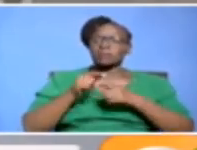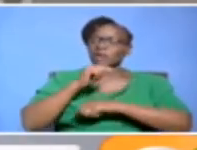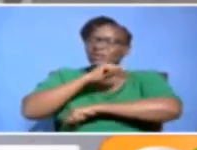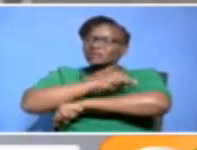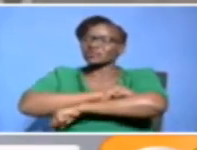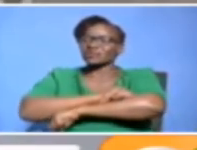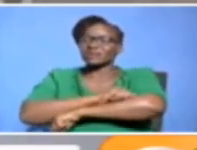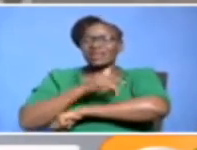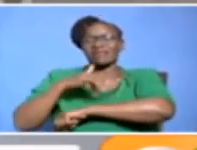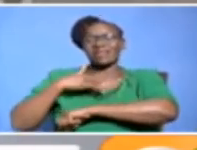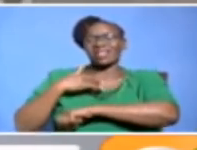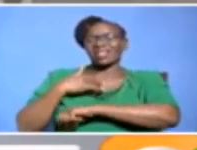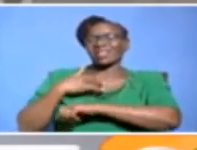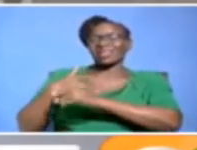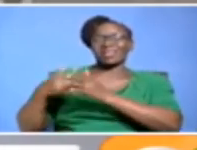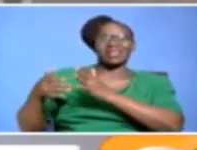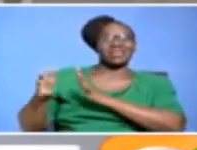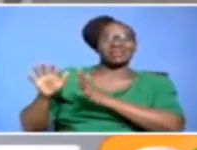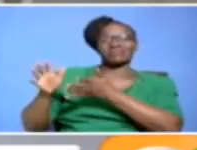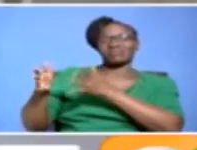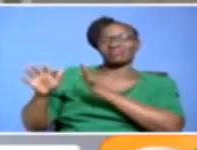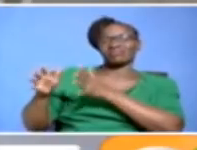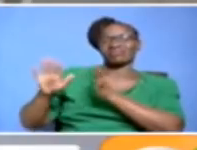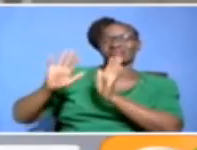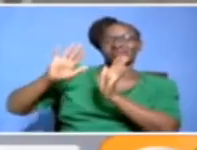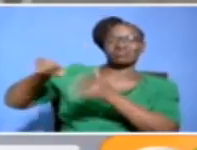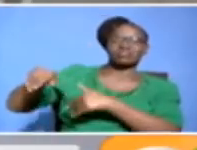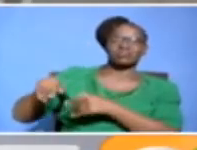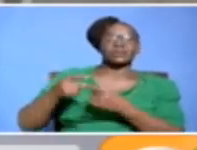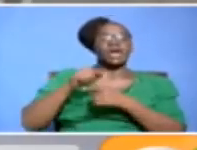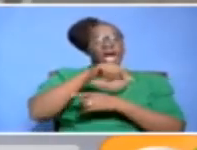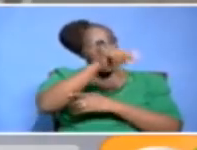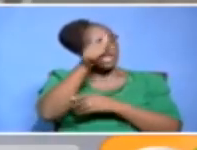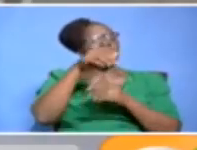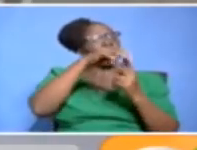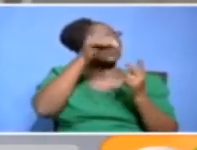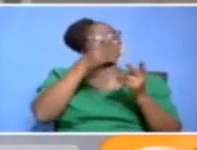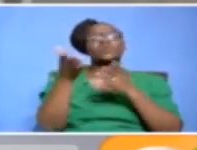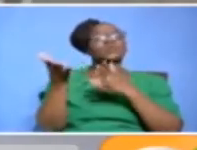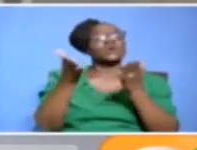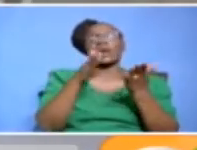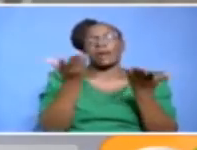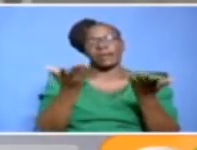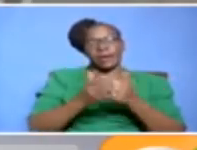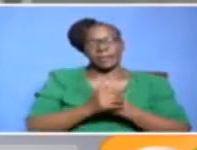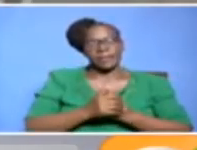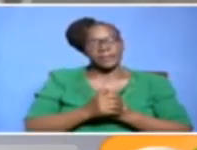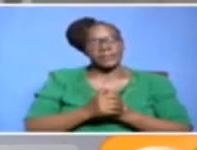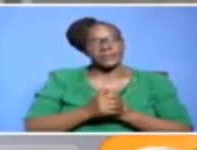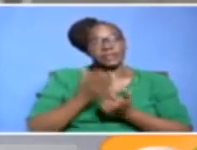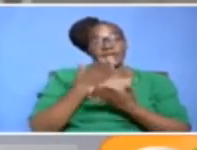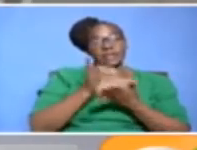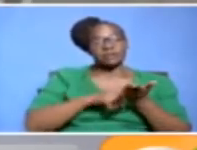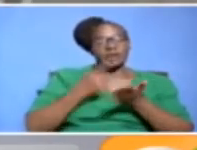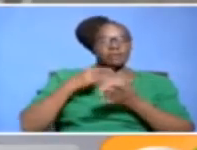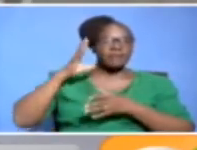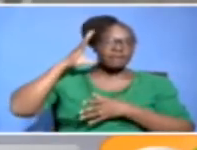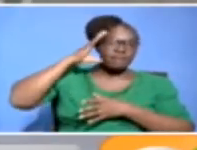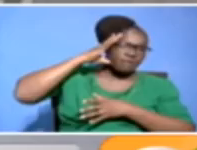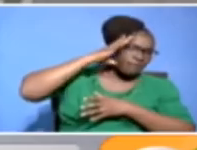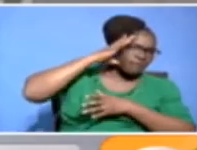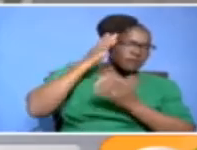know. Can you give us other options? And you know, because we are forcing, sometimes we force kids